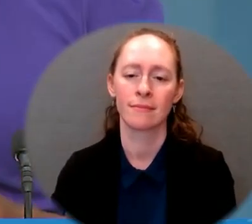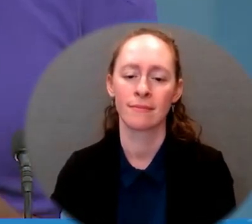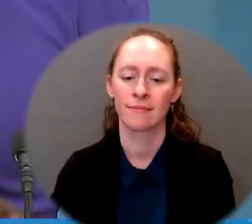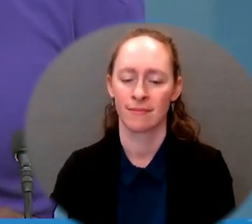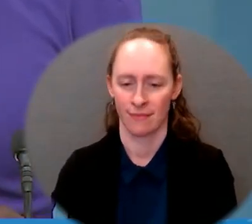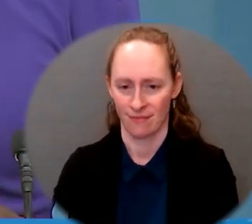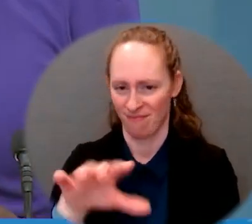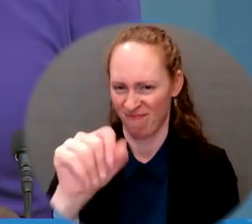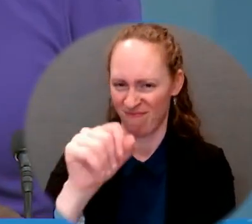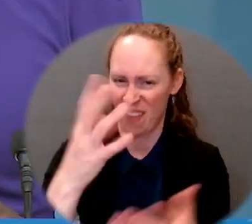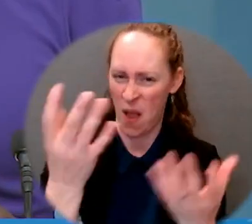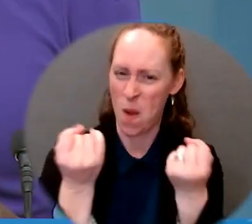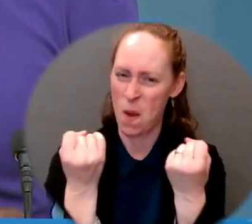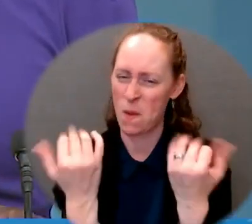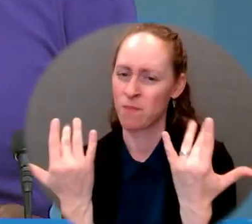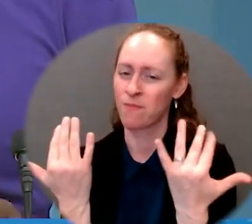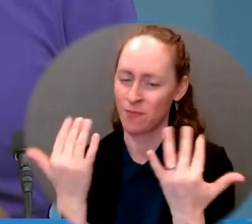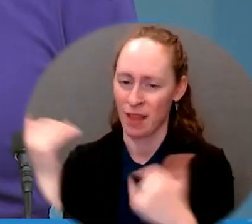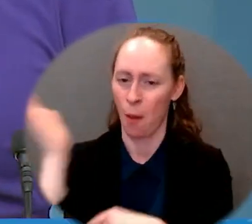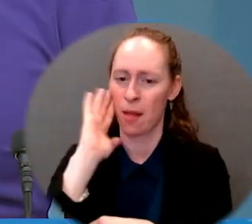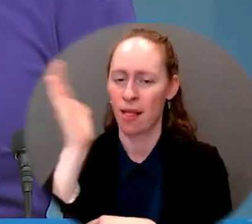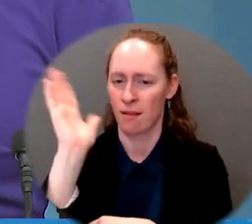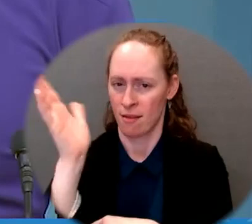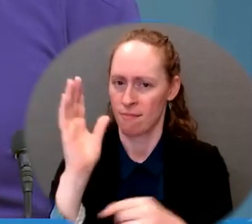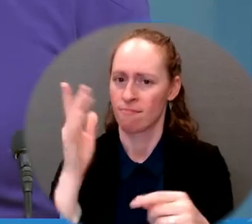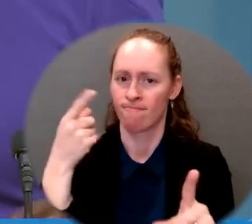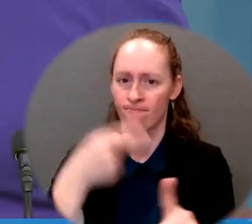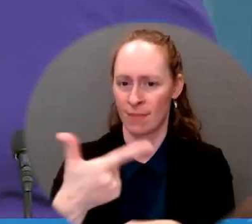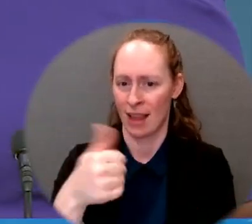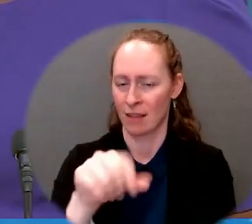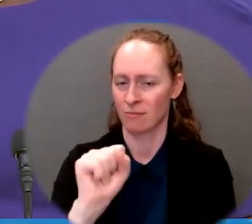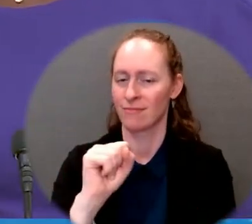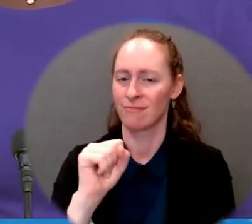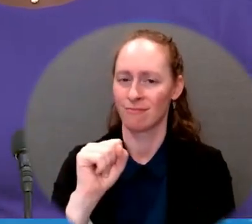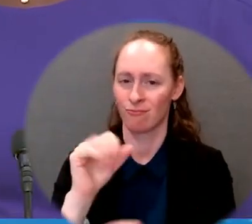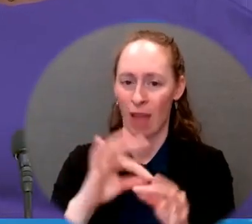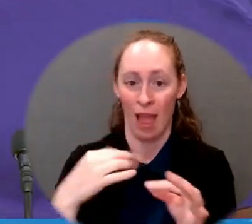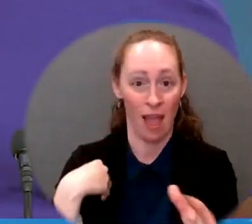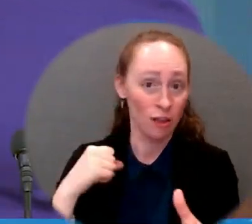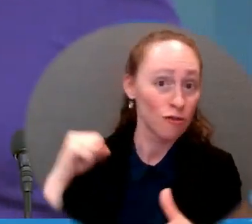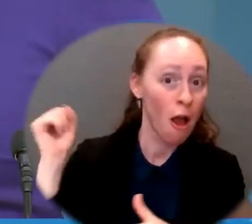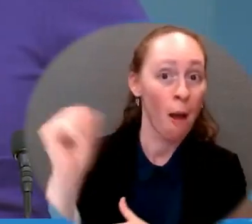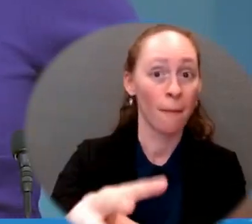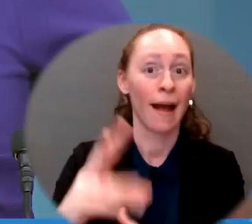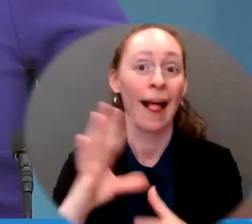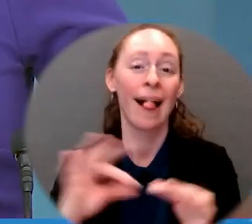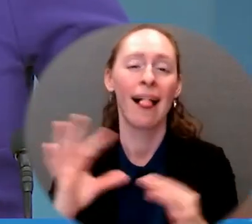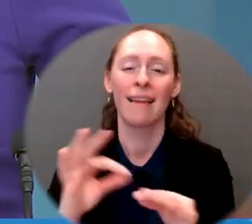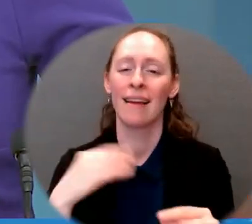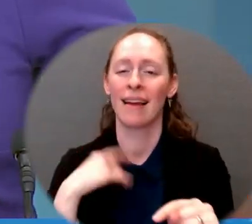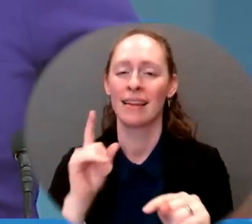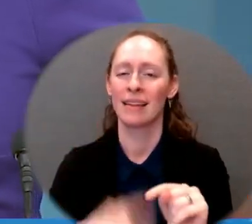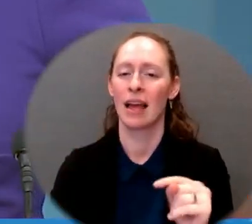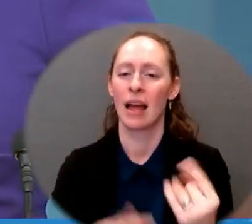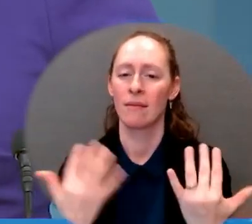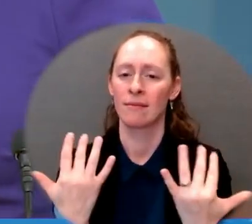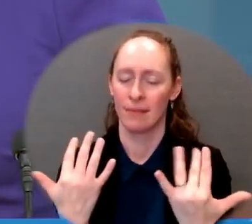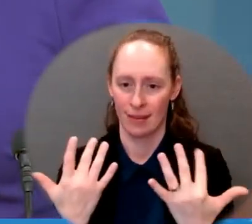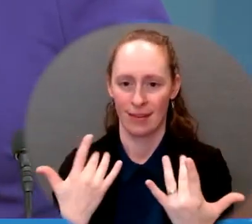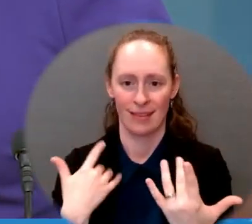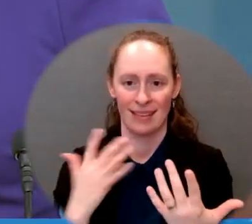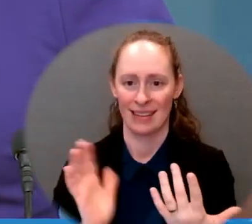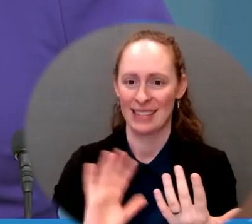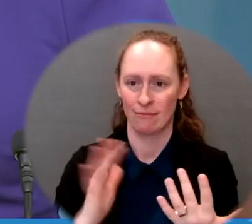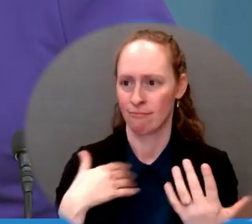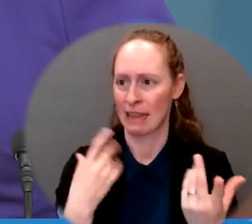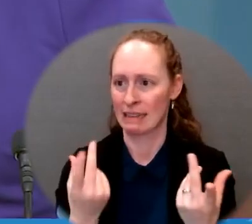definitely have more to say. As you know, I don't want to get ahead of the president. And once we have something to share, we will. I know we're kind of